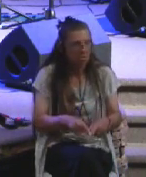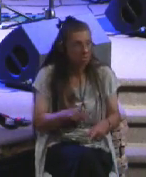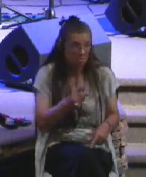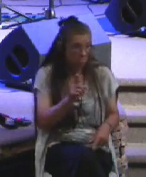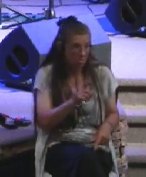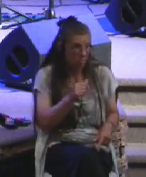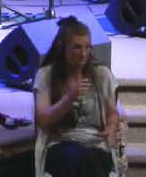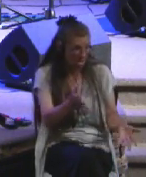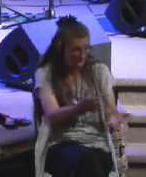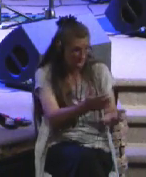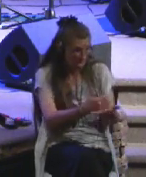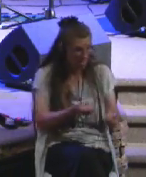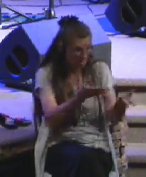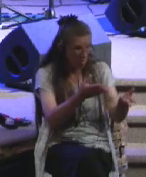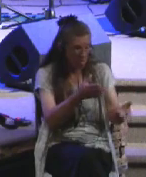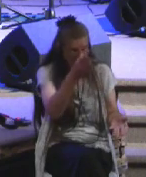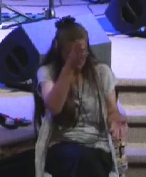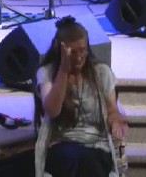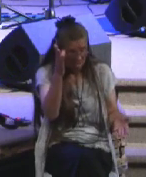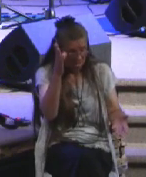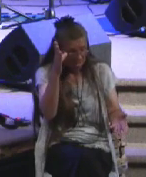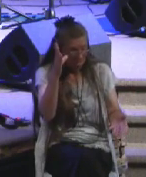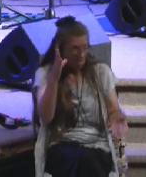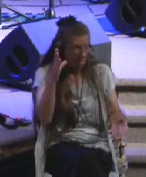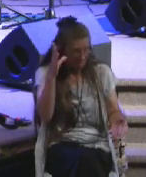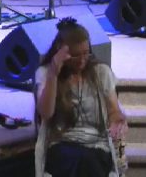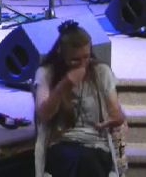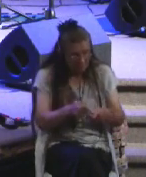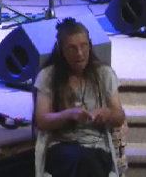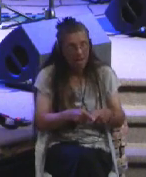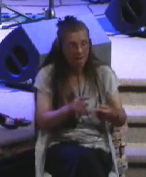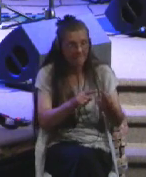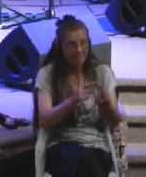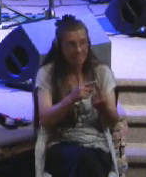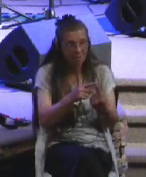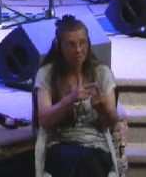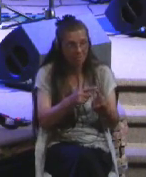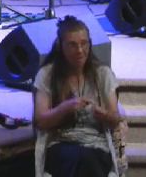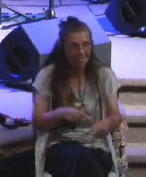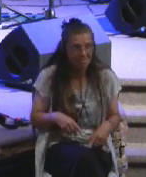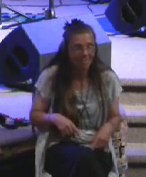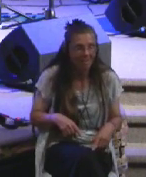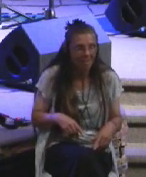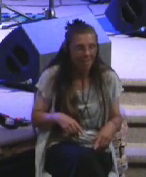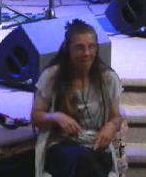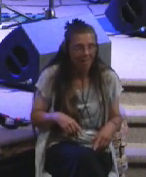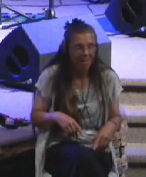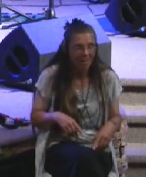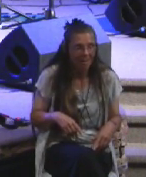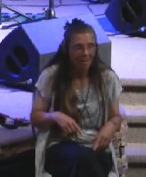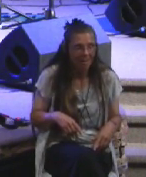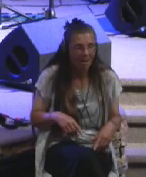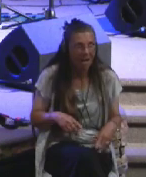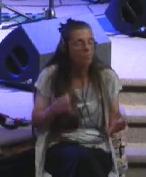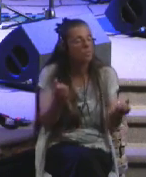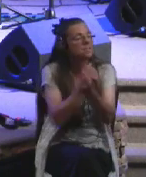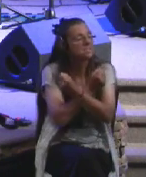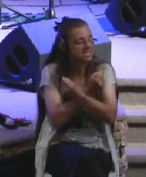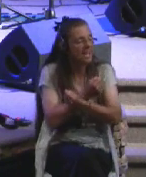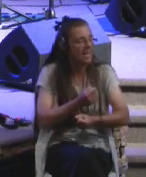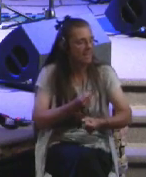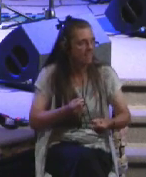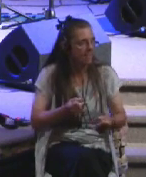place. Bad parenting. So he decides, I am going to save the family name. How